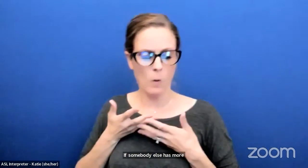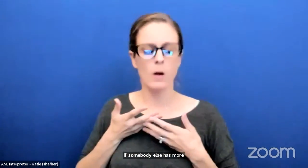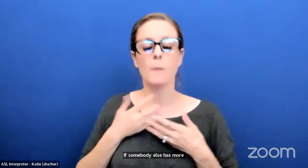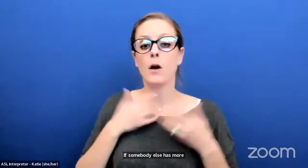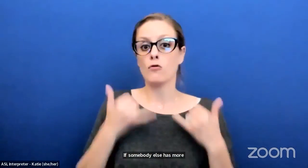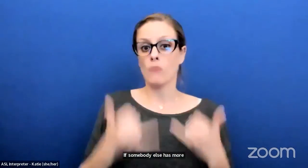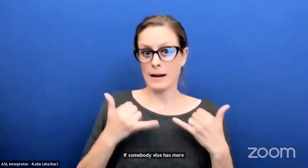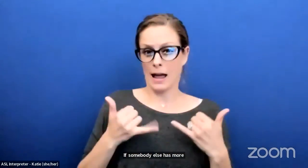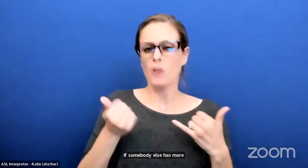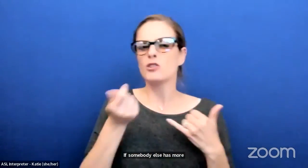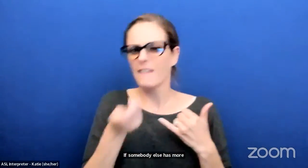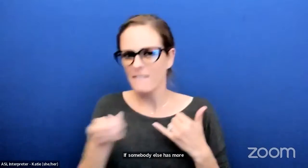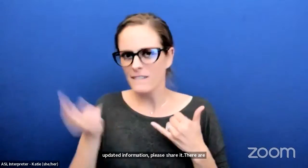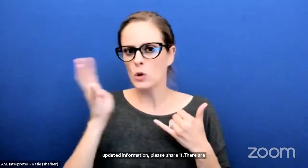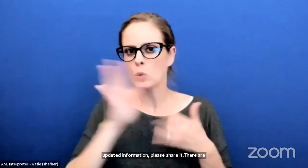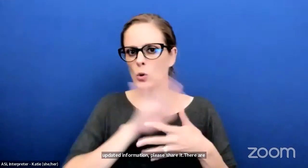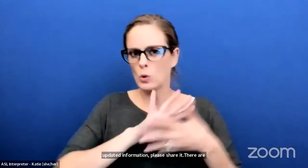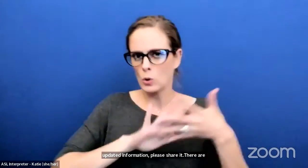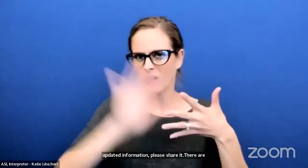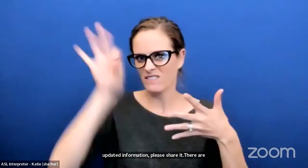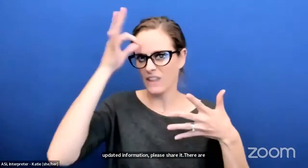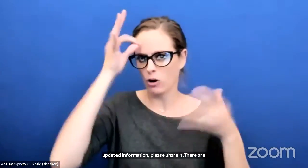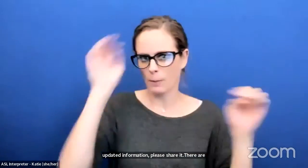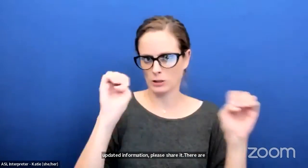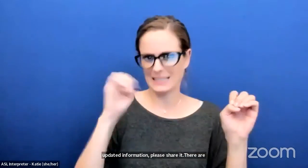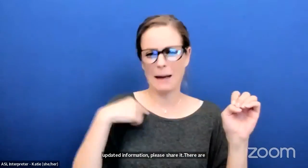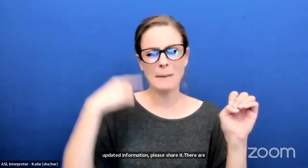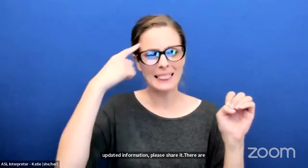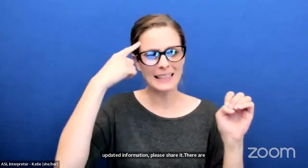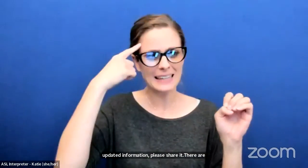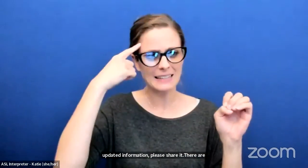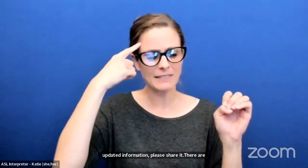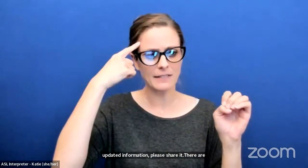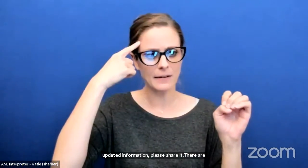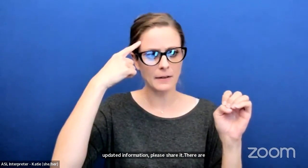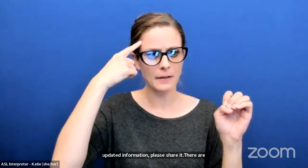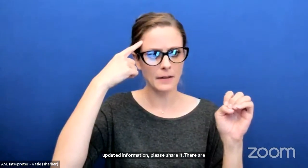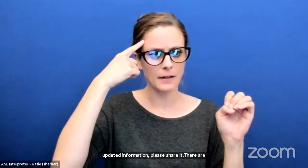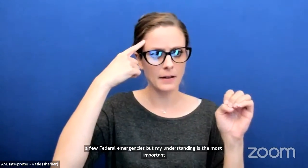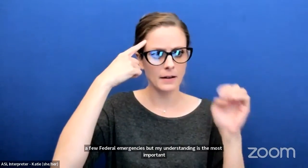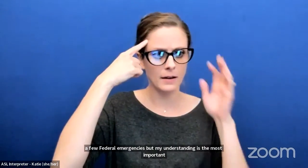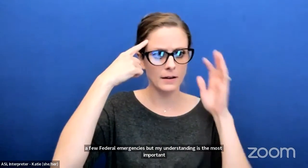most important ones, it might even be a 90-day